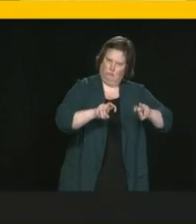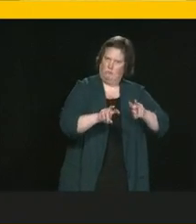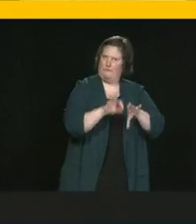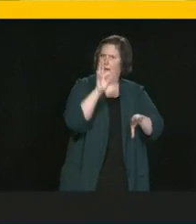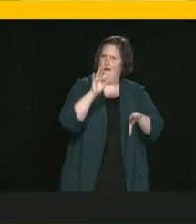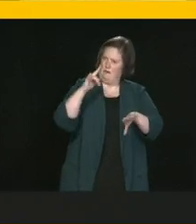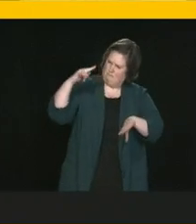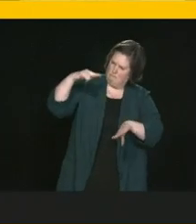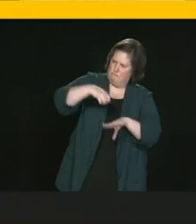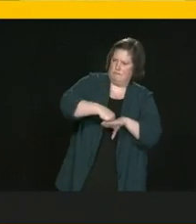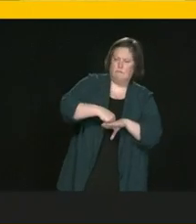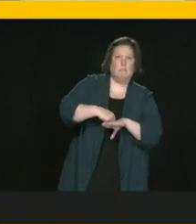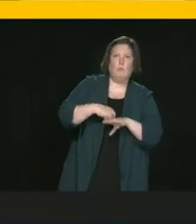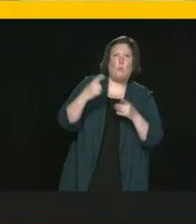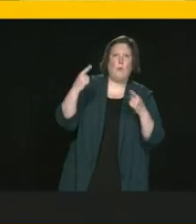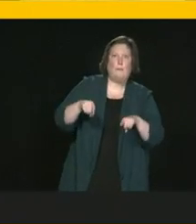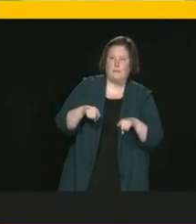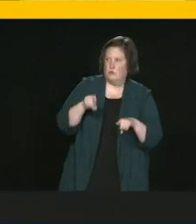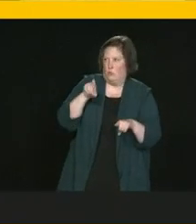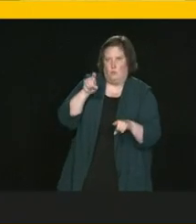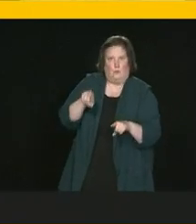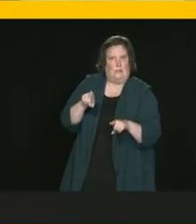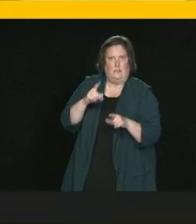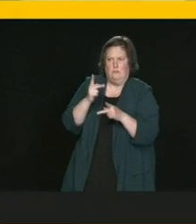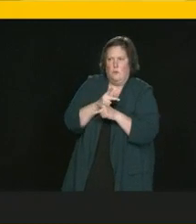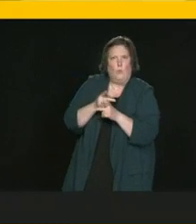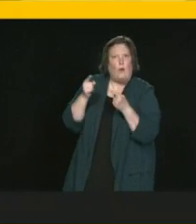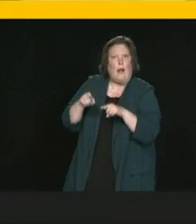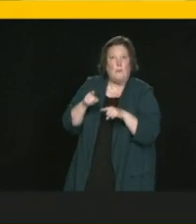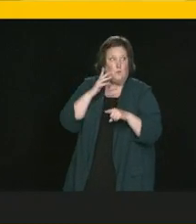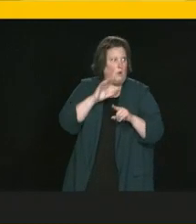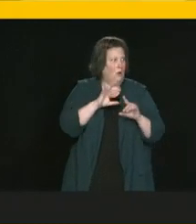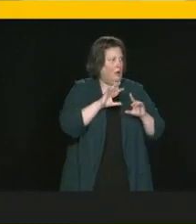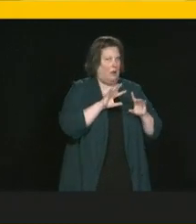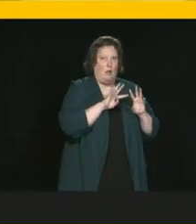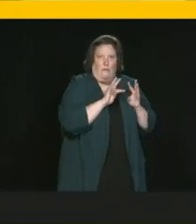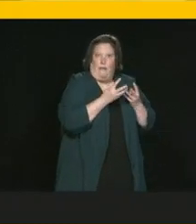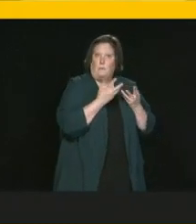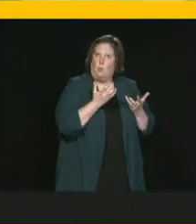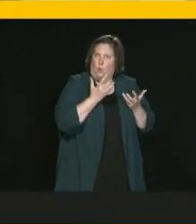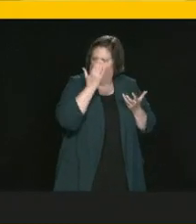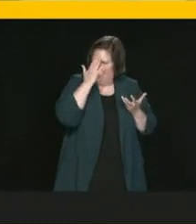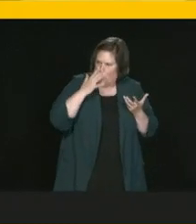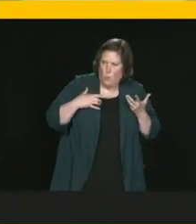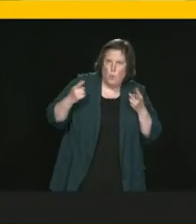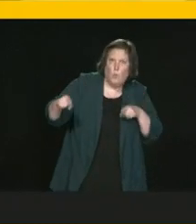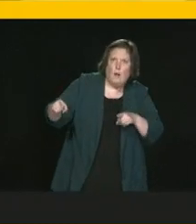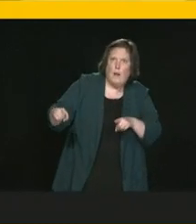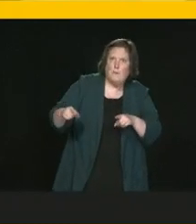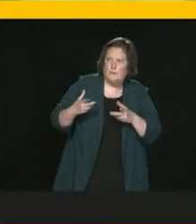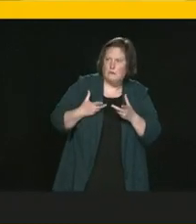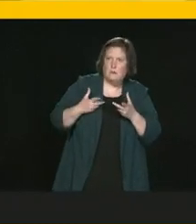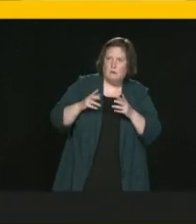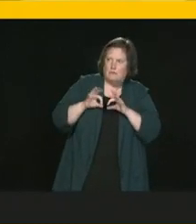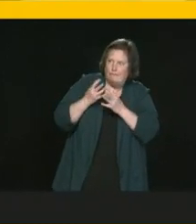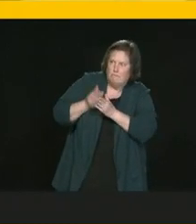that we need justice to be done for those families that lost their loved ones, and we continue to work on